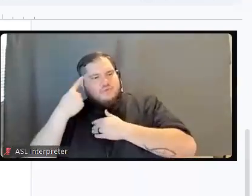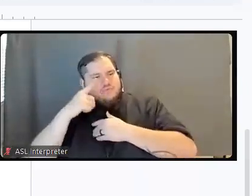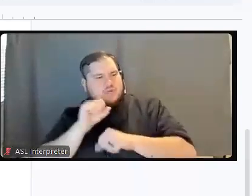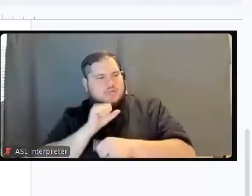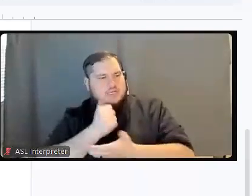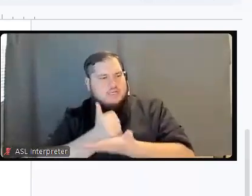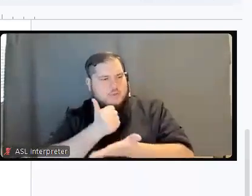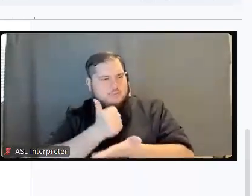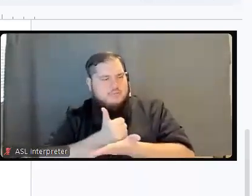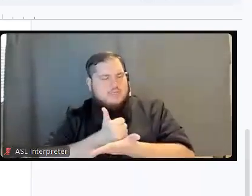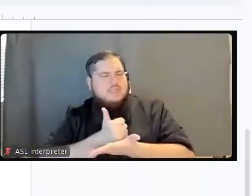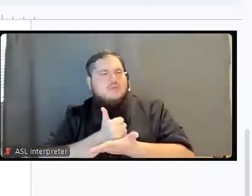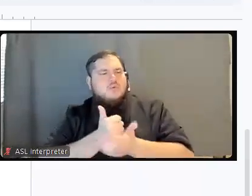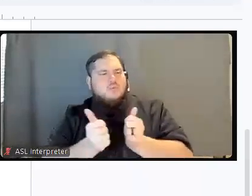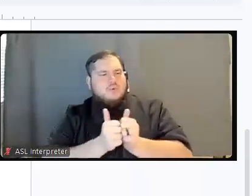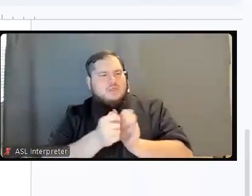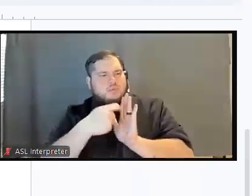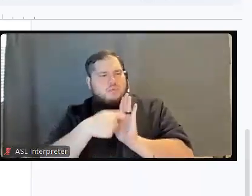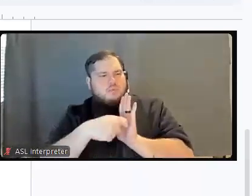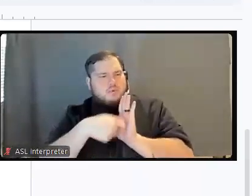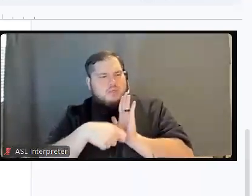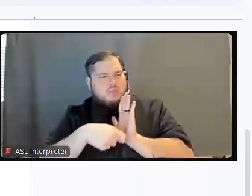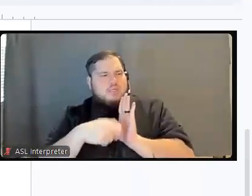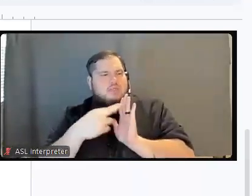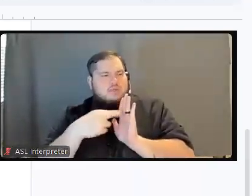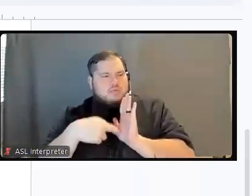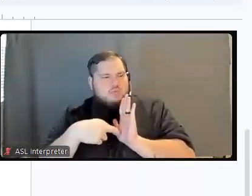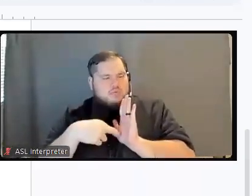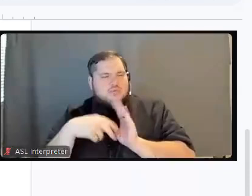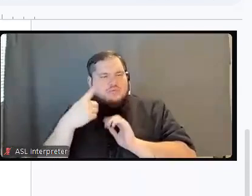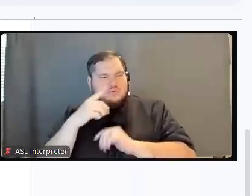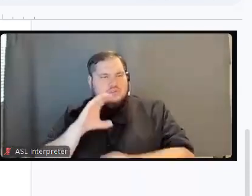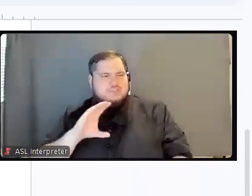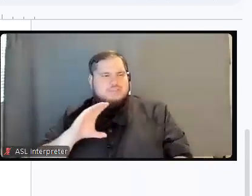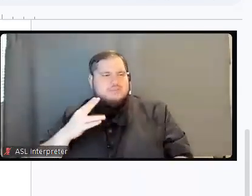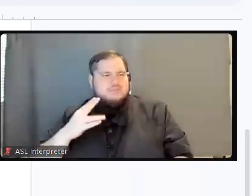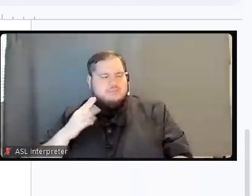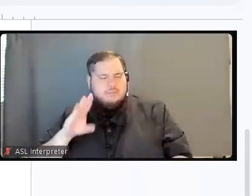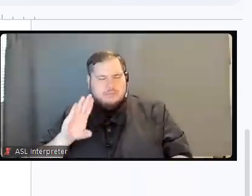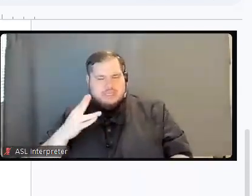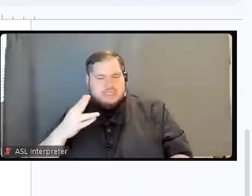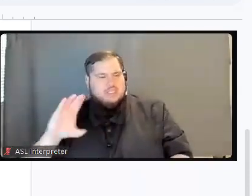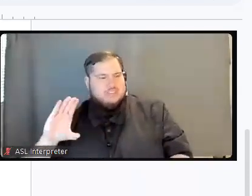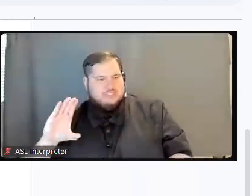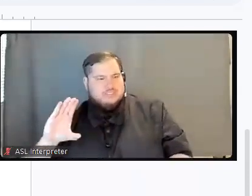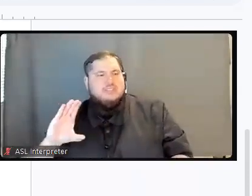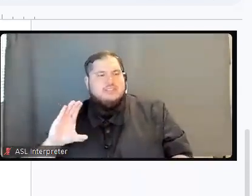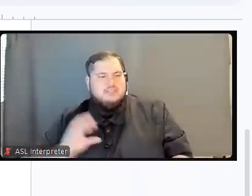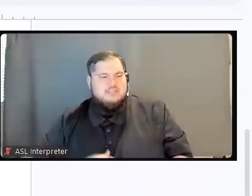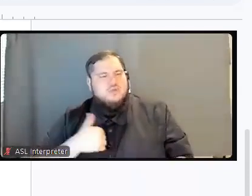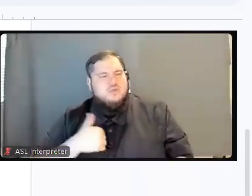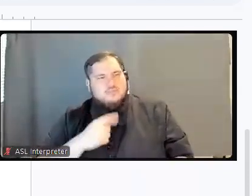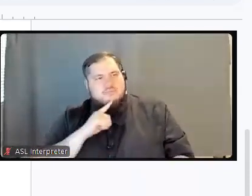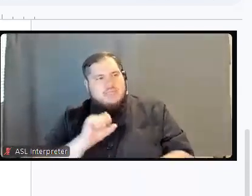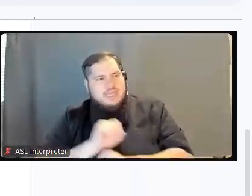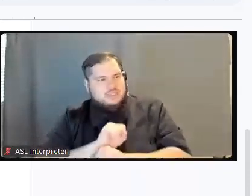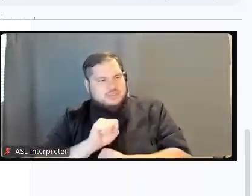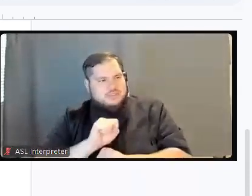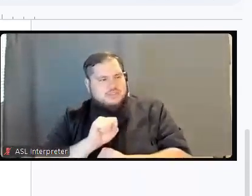helping with writing the rules for CCBHC and our ACM4. So I am actually going to